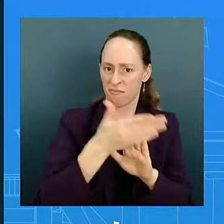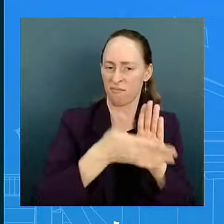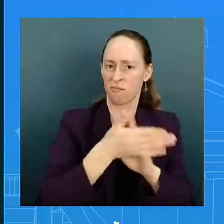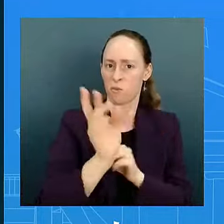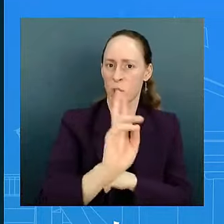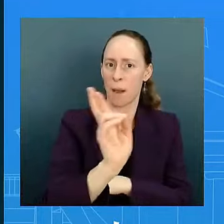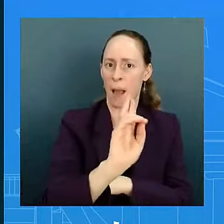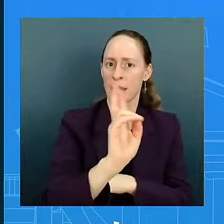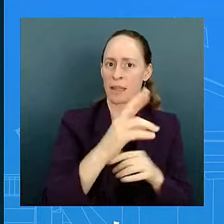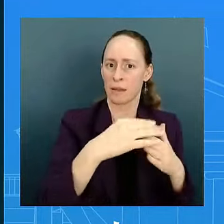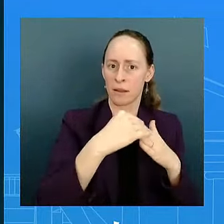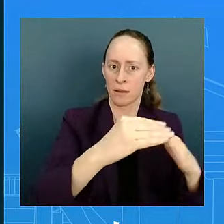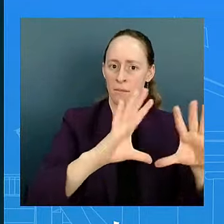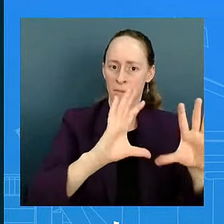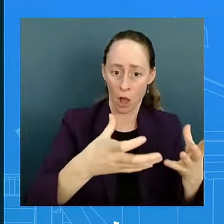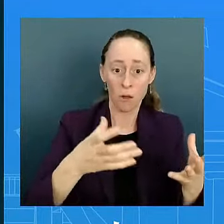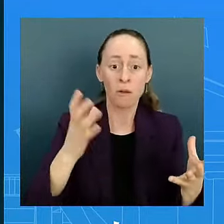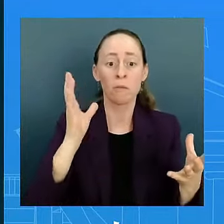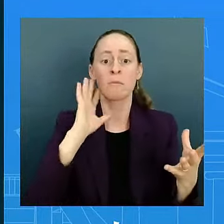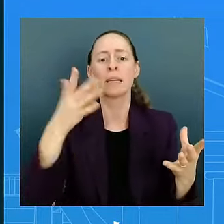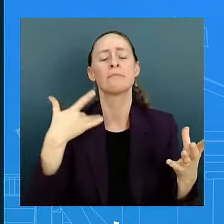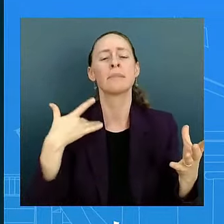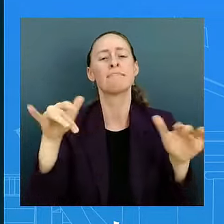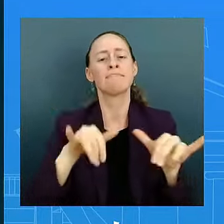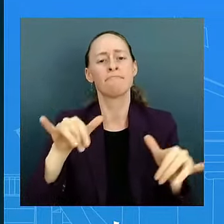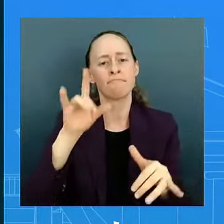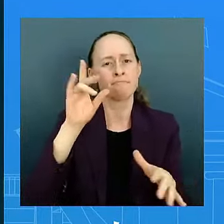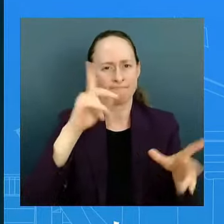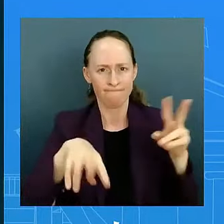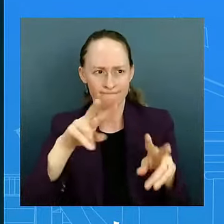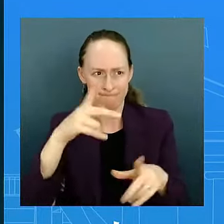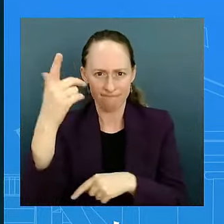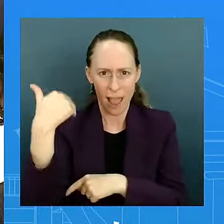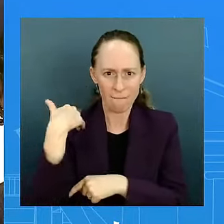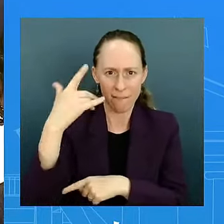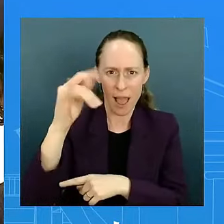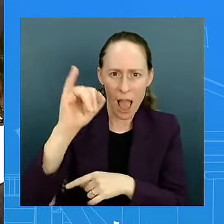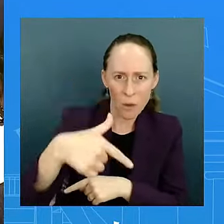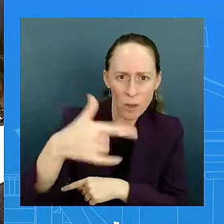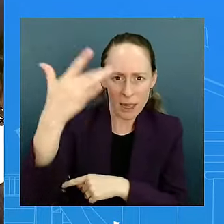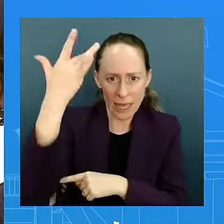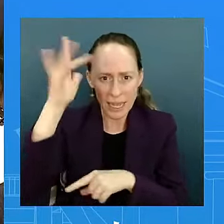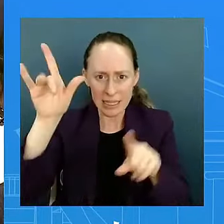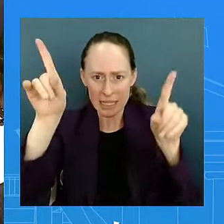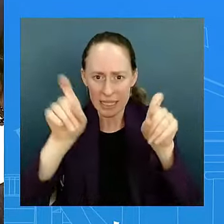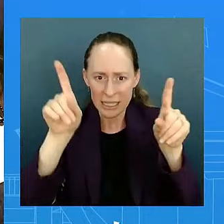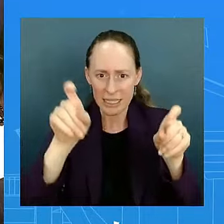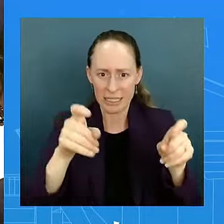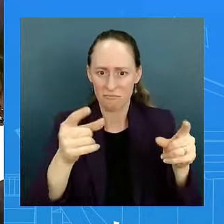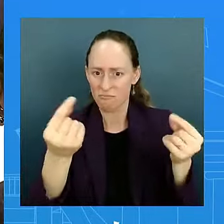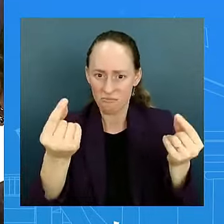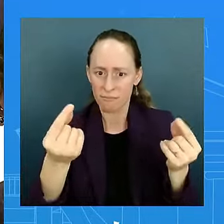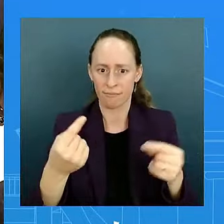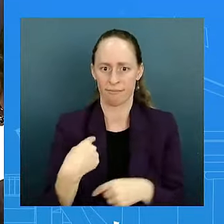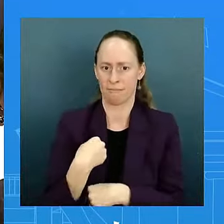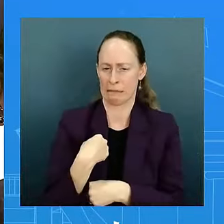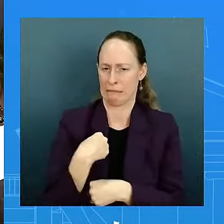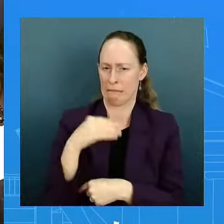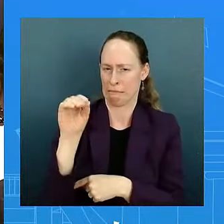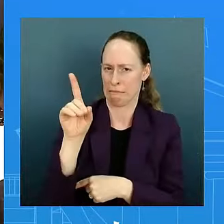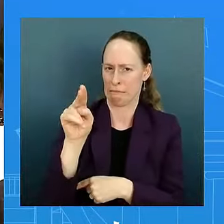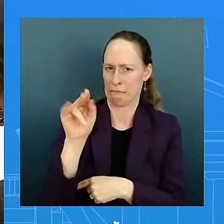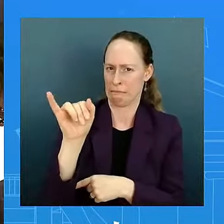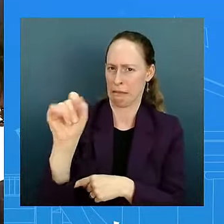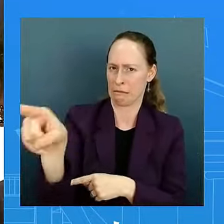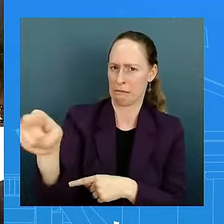ODNI to speak to. I would refer you to them. And then here at the White House, have you guys started the transition process? And who's going to be in charge